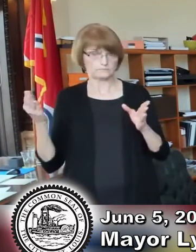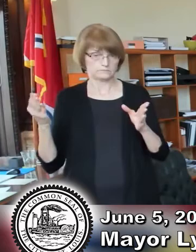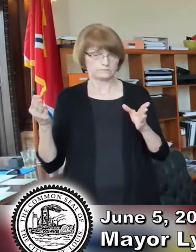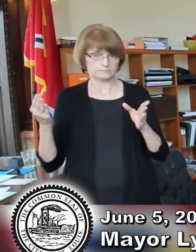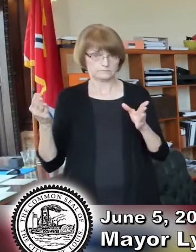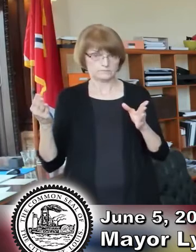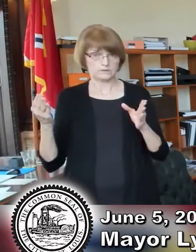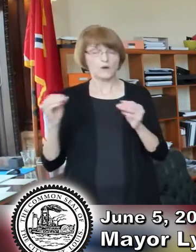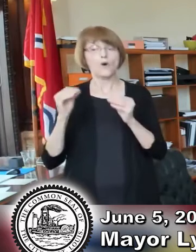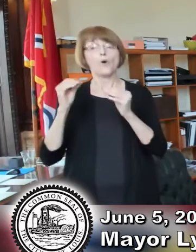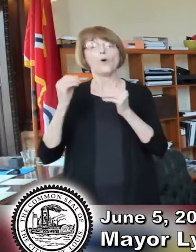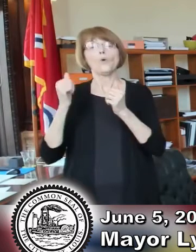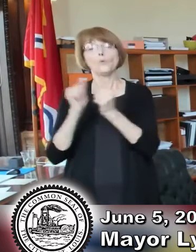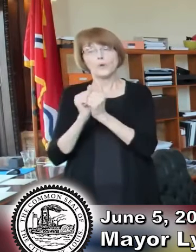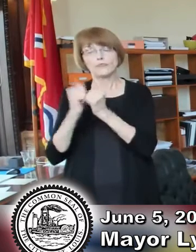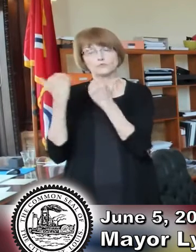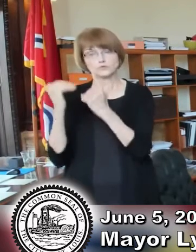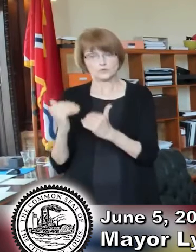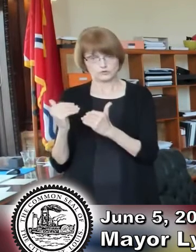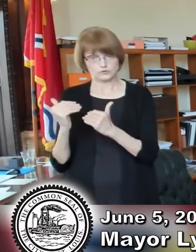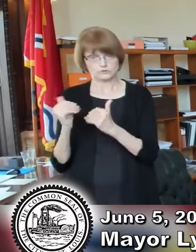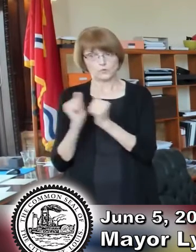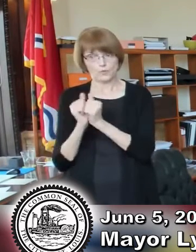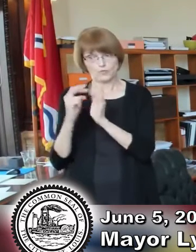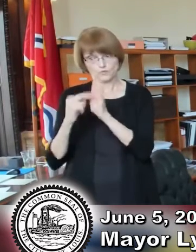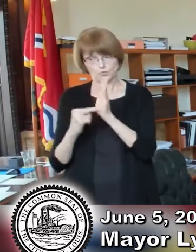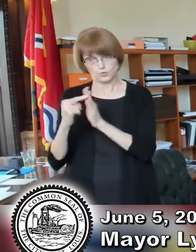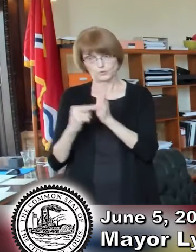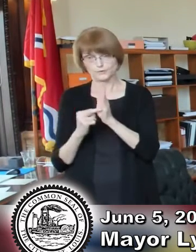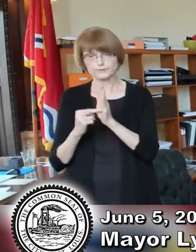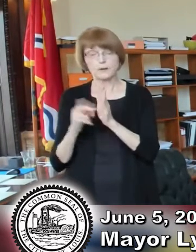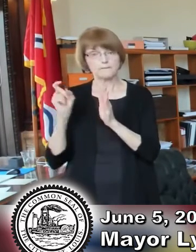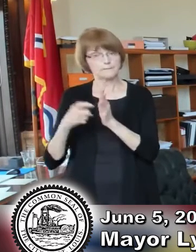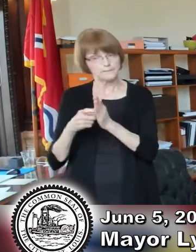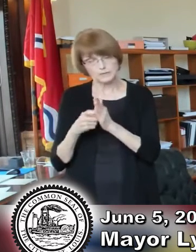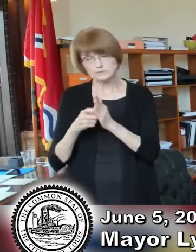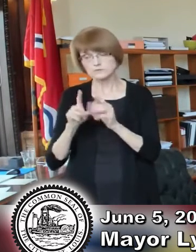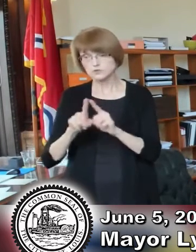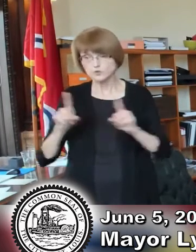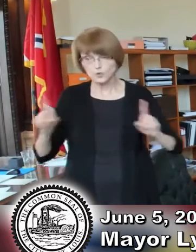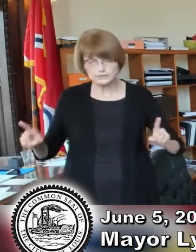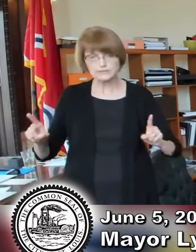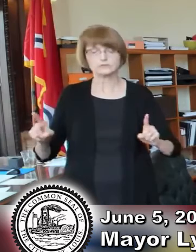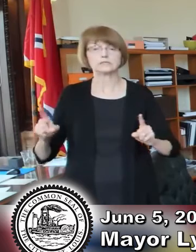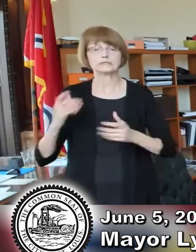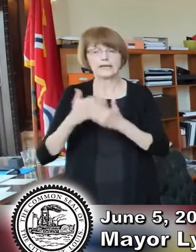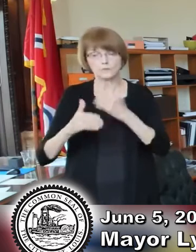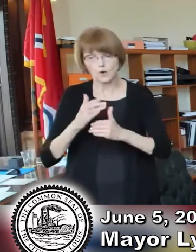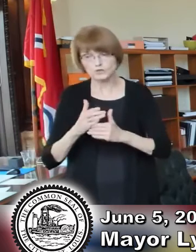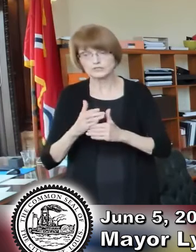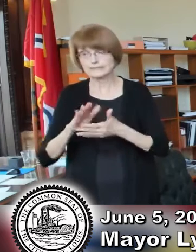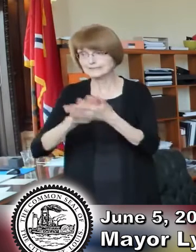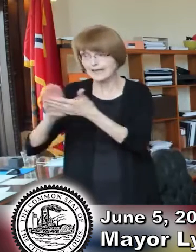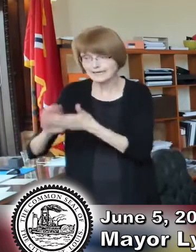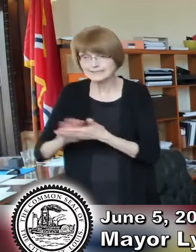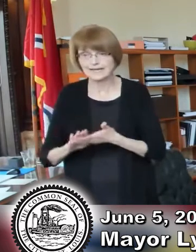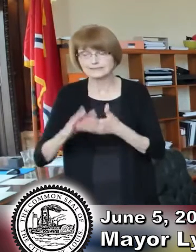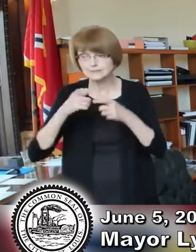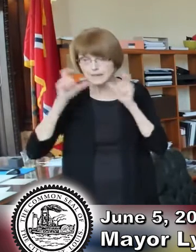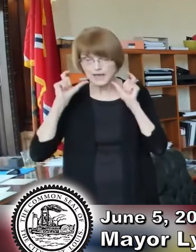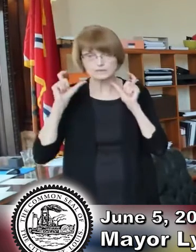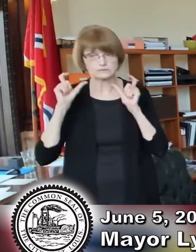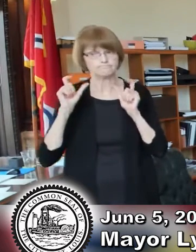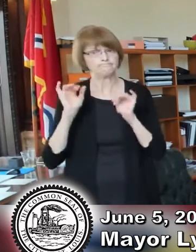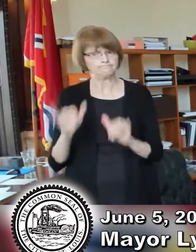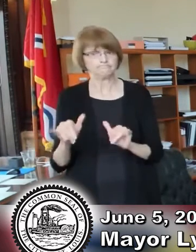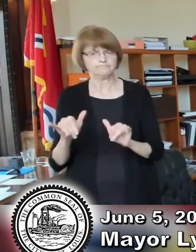with guidelines, with restrictions of social distancing, mask wearing, hand washing, sanitizing, that sort of thing.